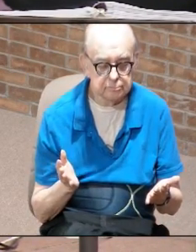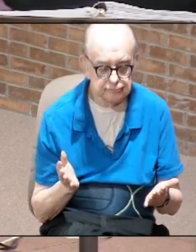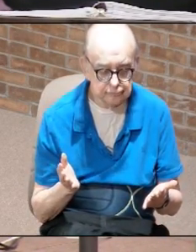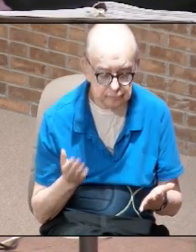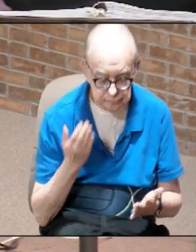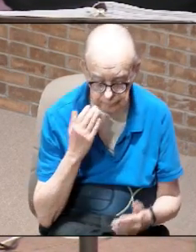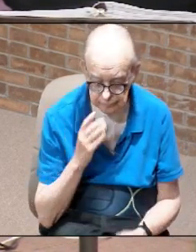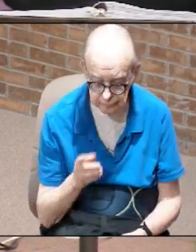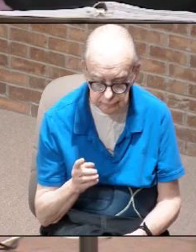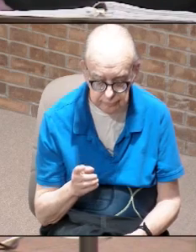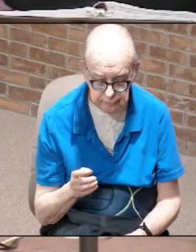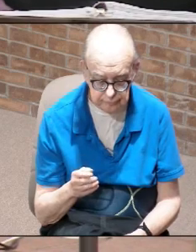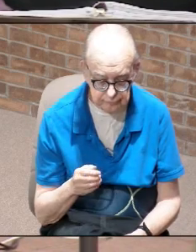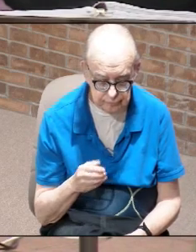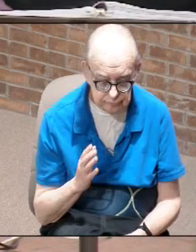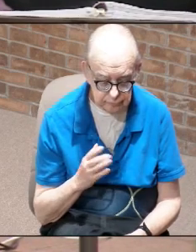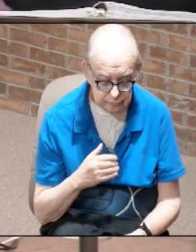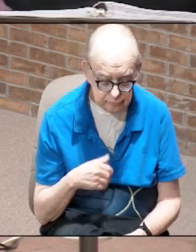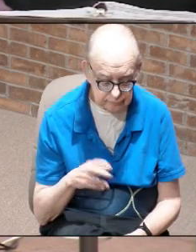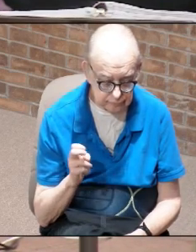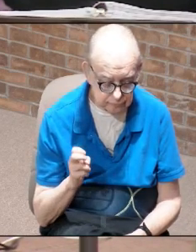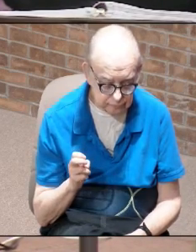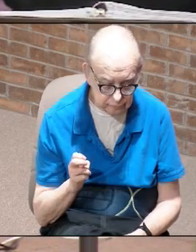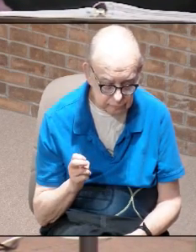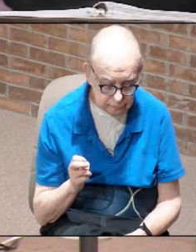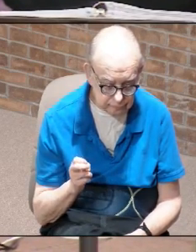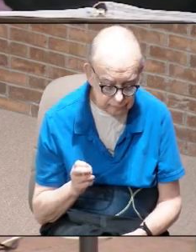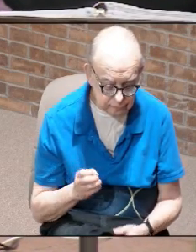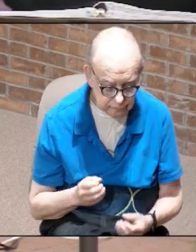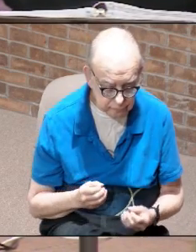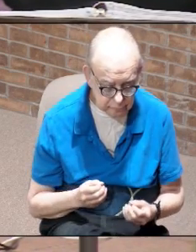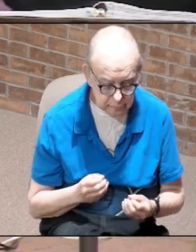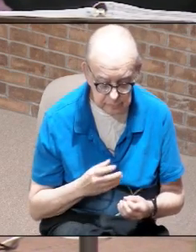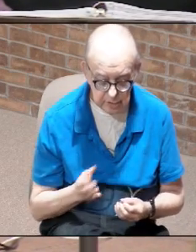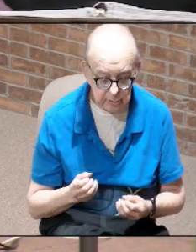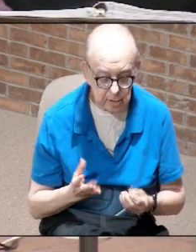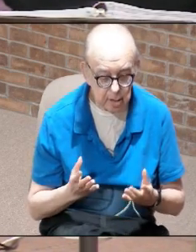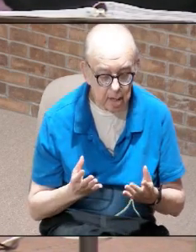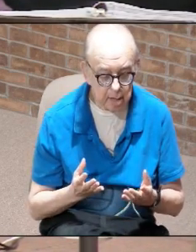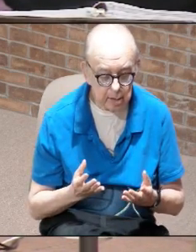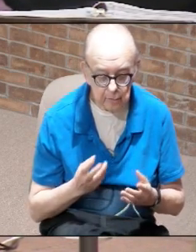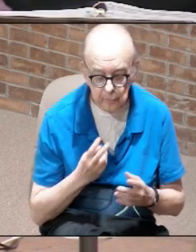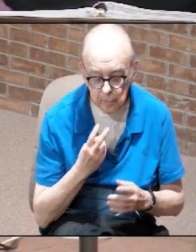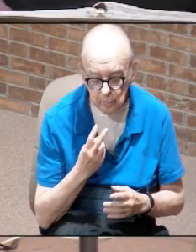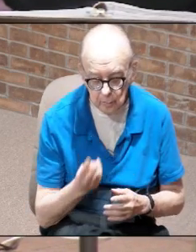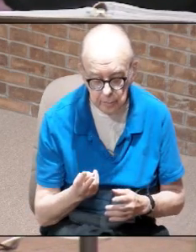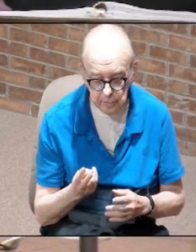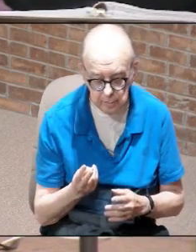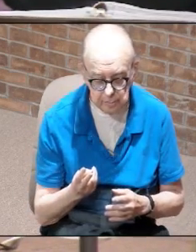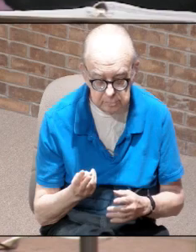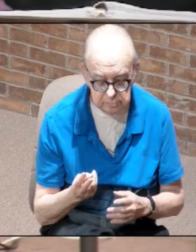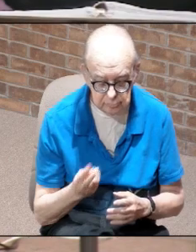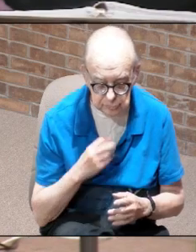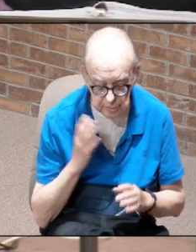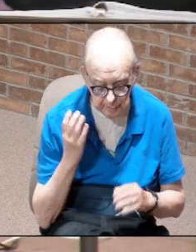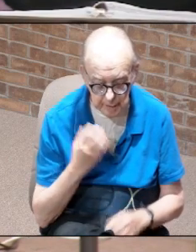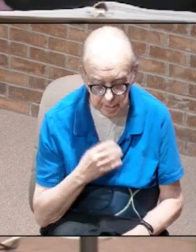And I don't know about you all, but when God takes you for a ride, there's a lot of watching to do. And